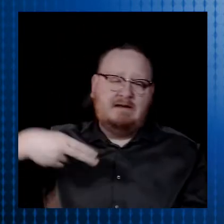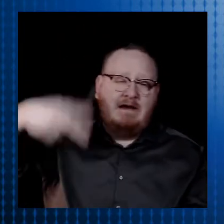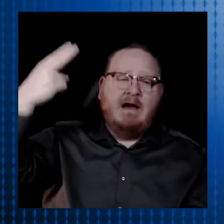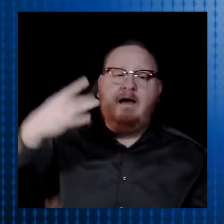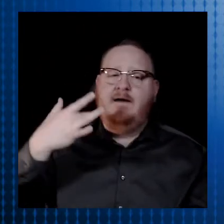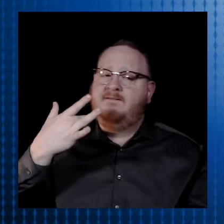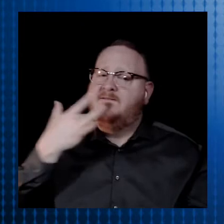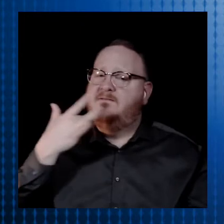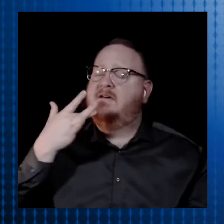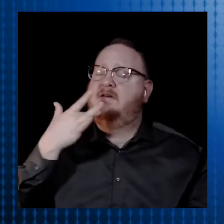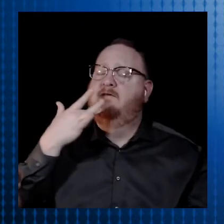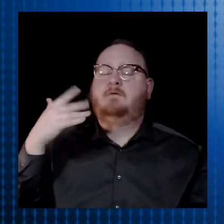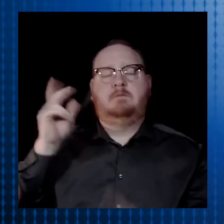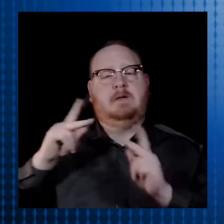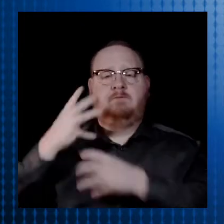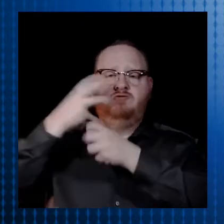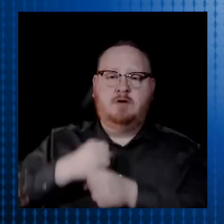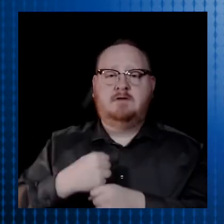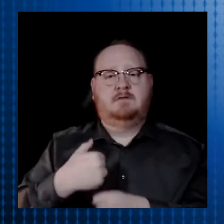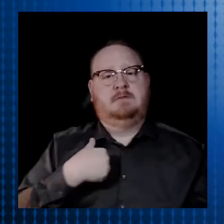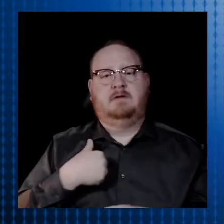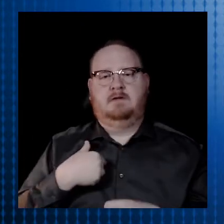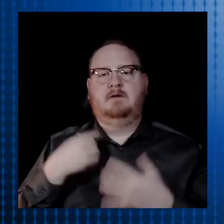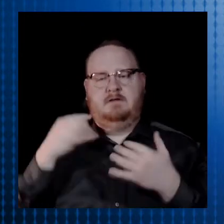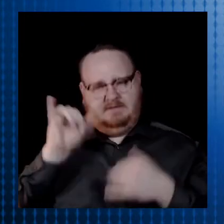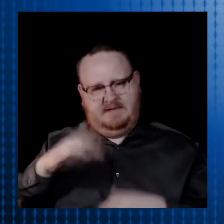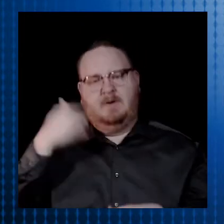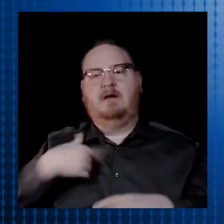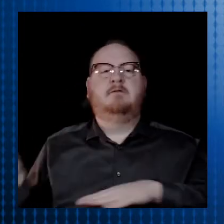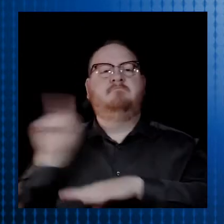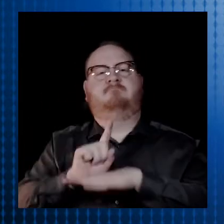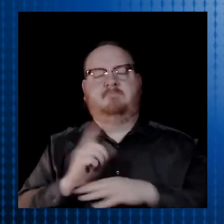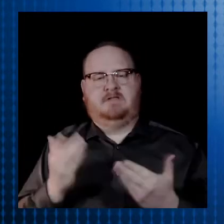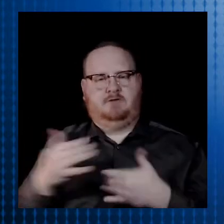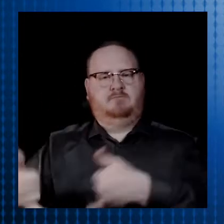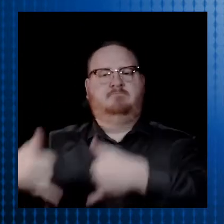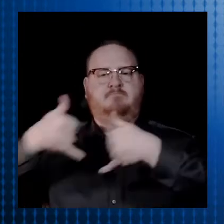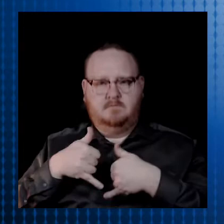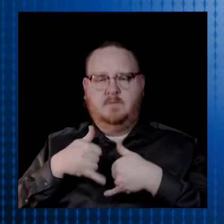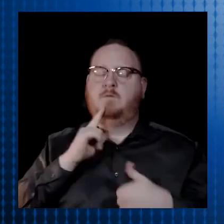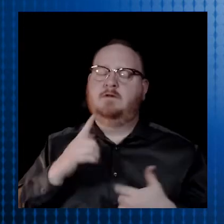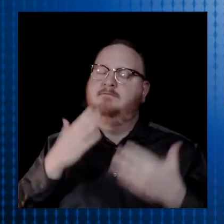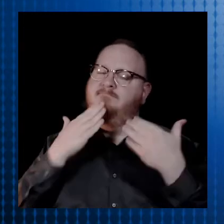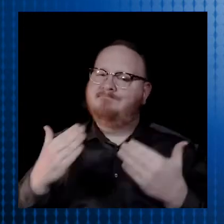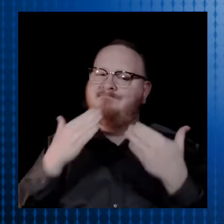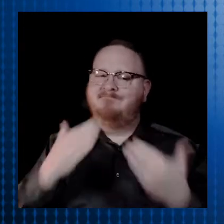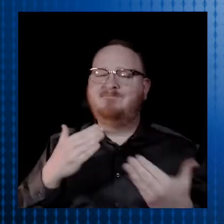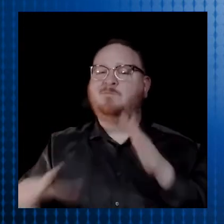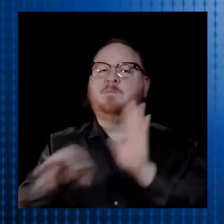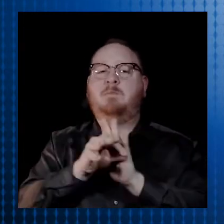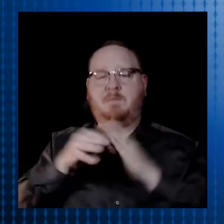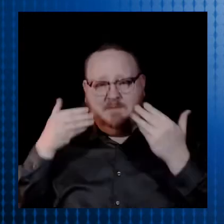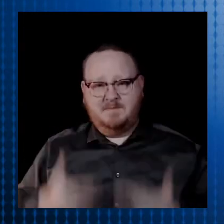stand before you to receive this award. I am overwhelmed with gratitude to have been selected to receive this